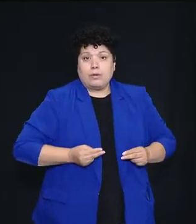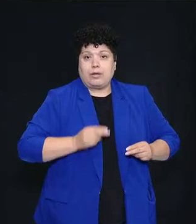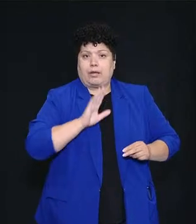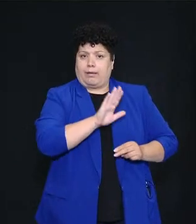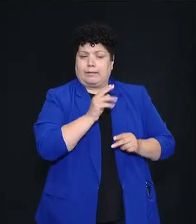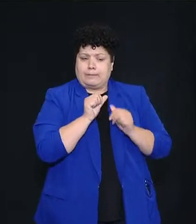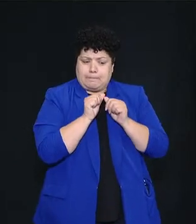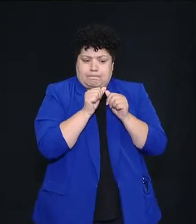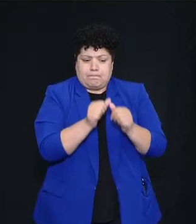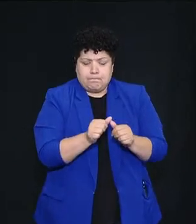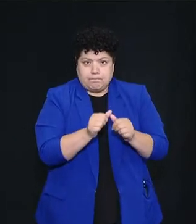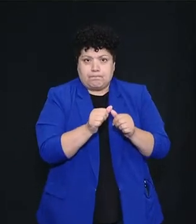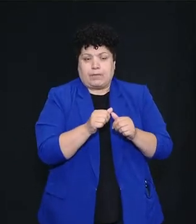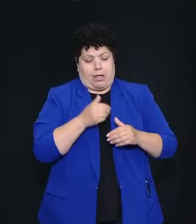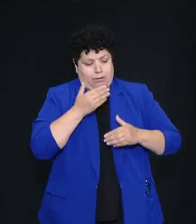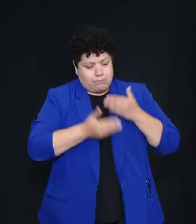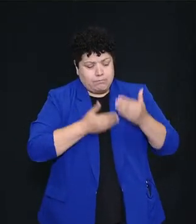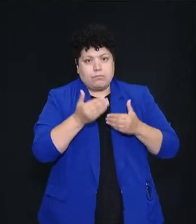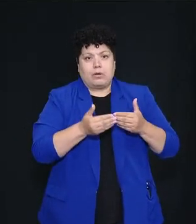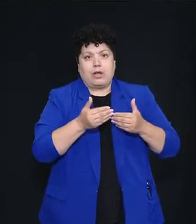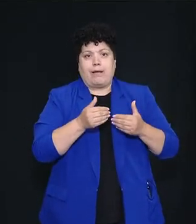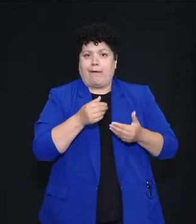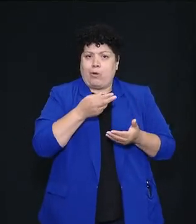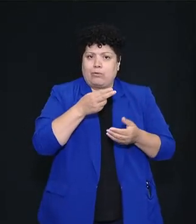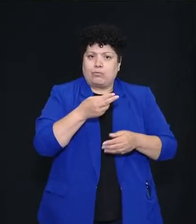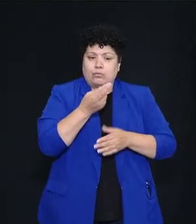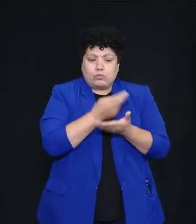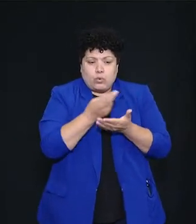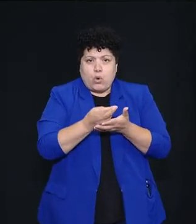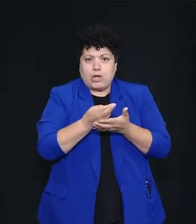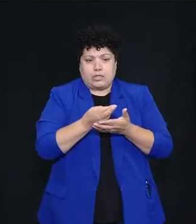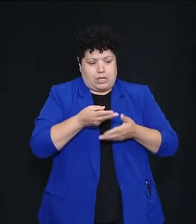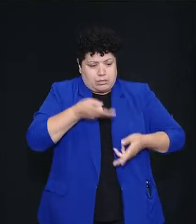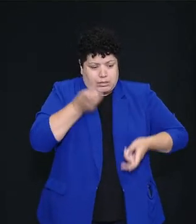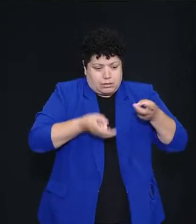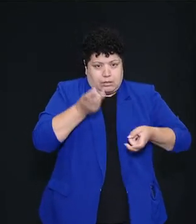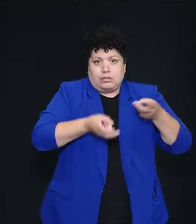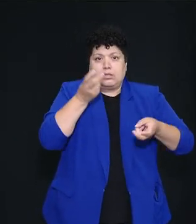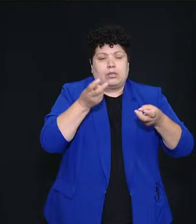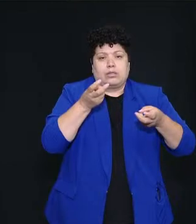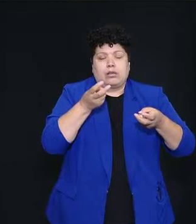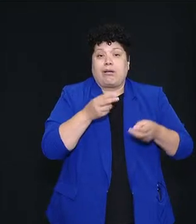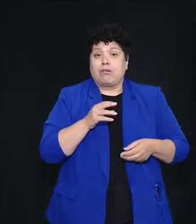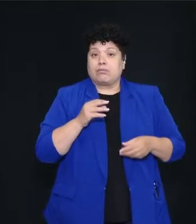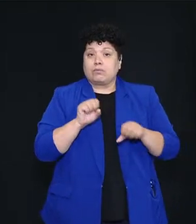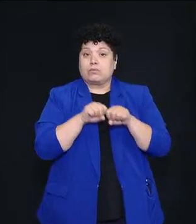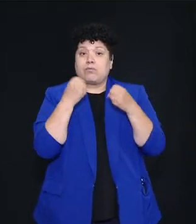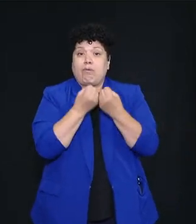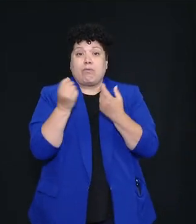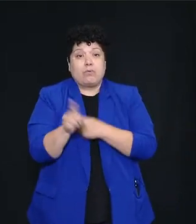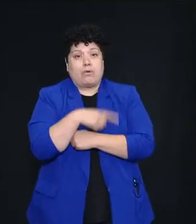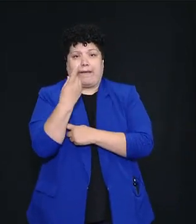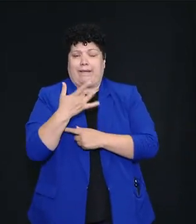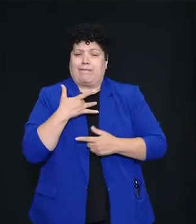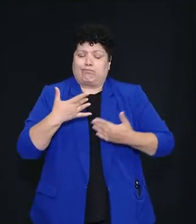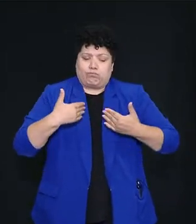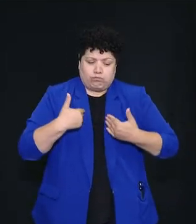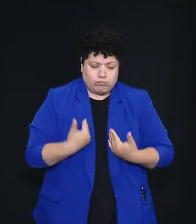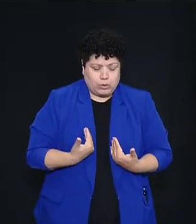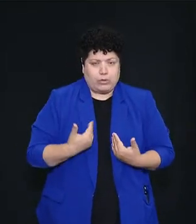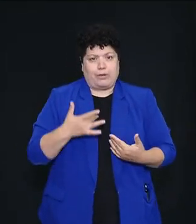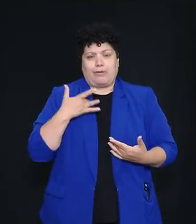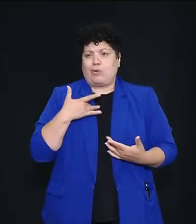and integral development, and ends up creating a society of weariness and disillusionment,